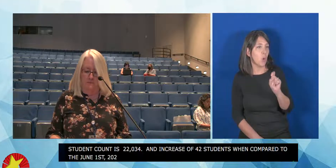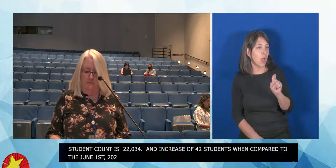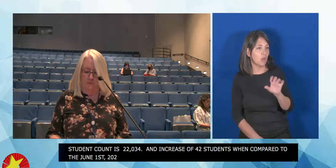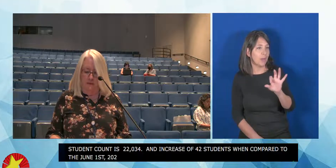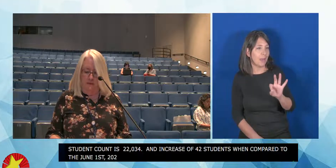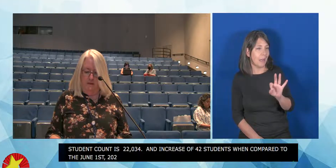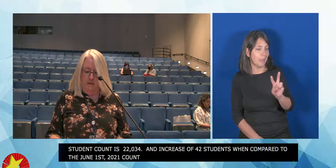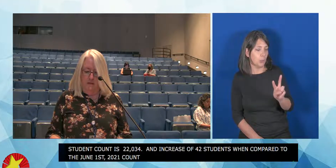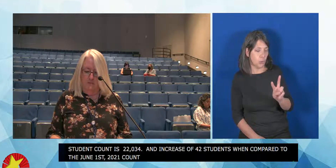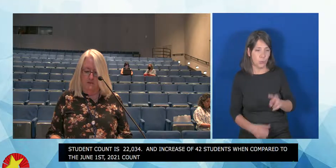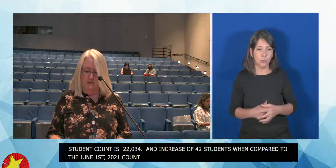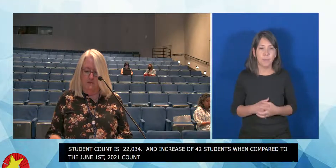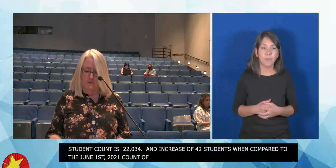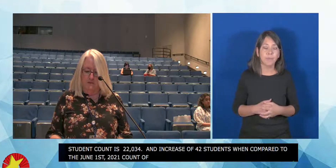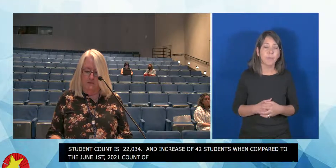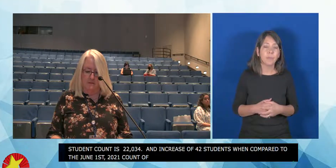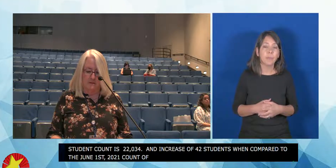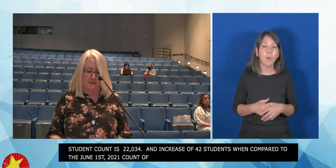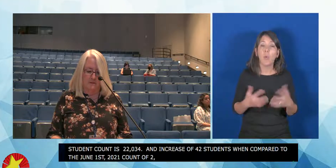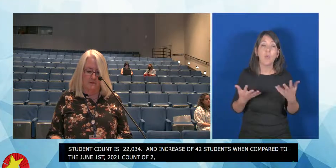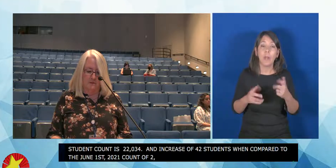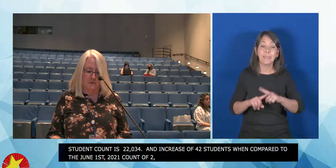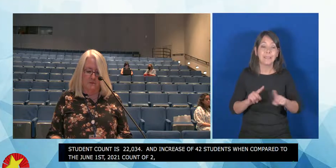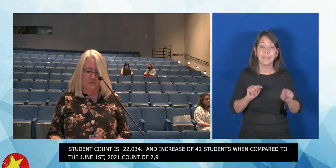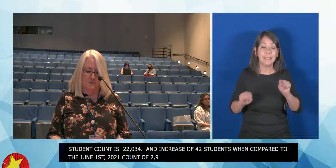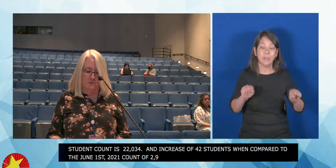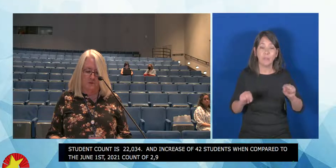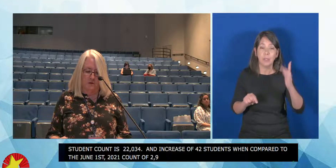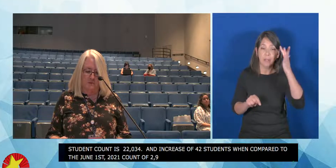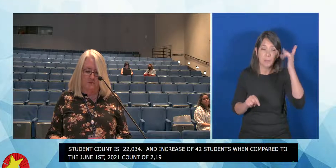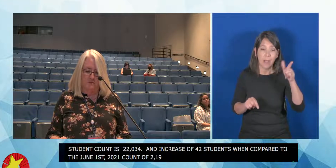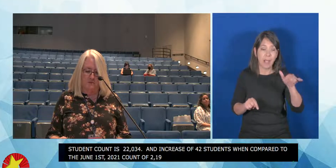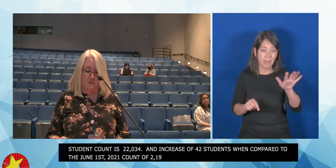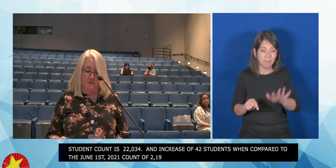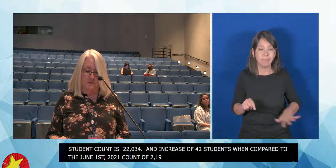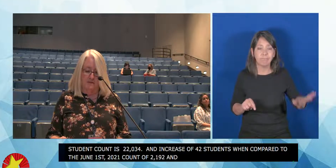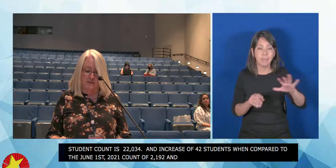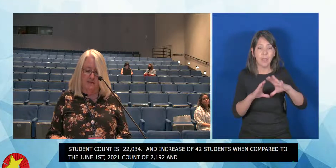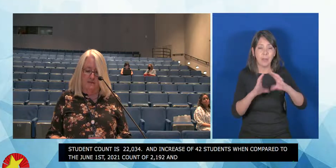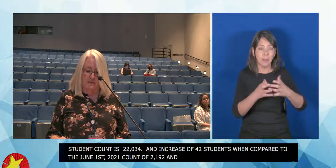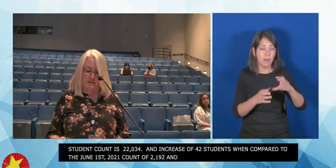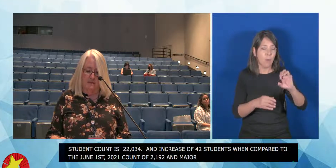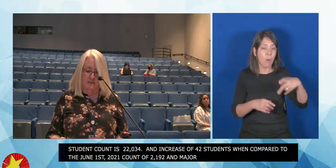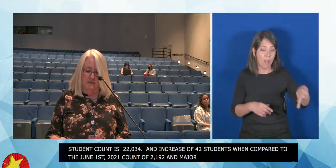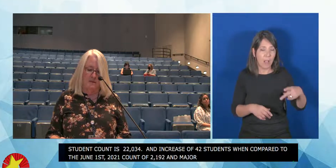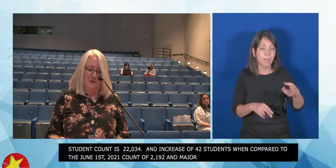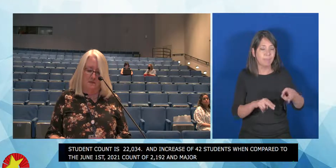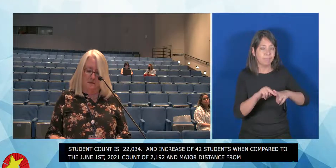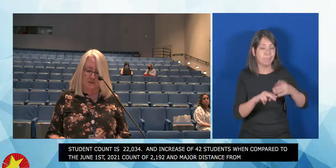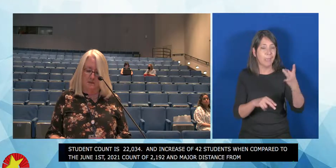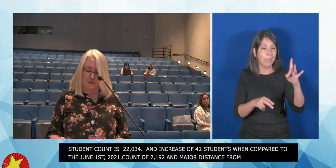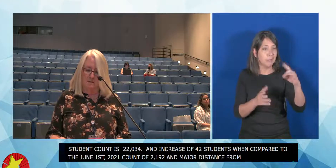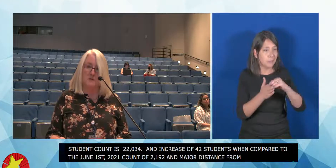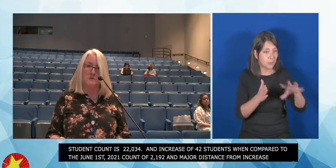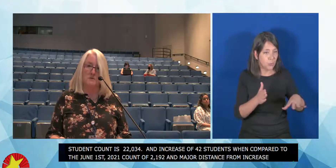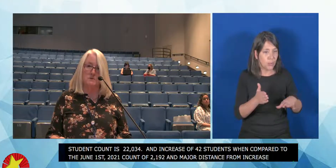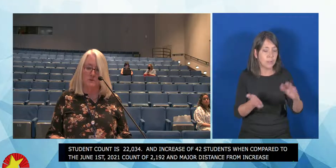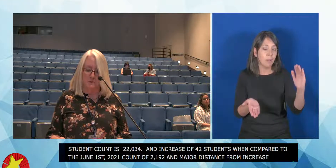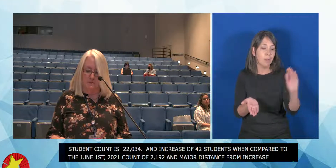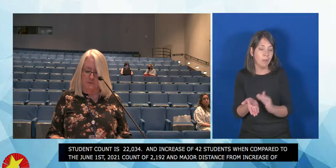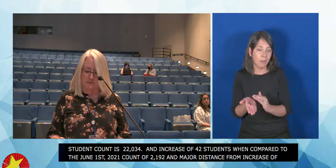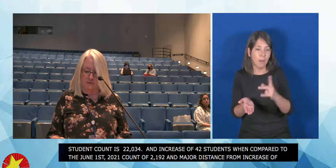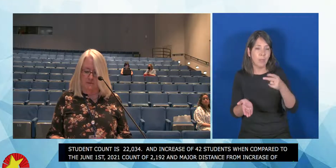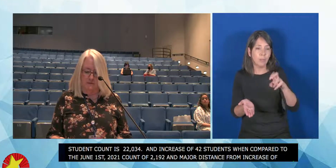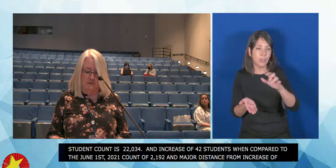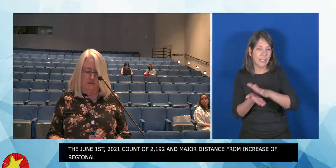2,192. The major differences are an increase in the regional co-op students of 18, a decrease in preschool